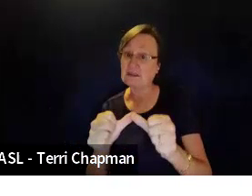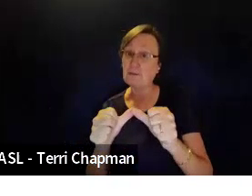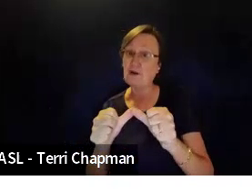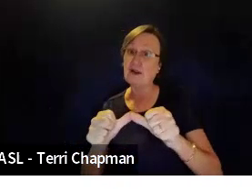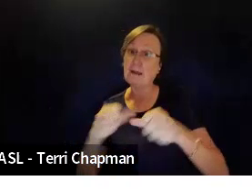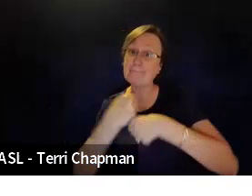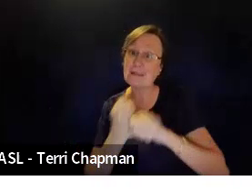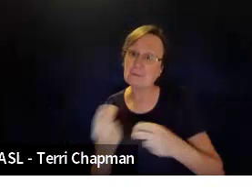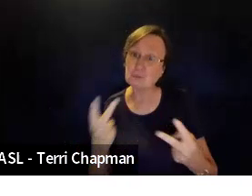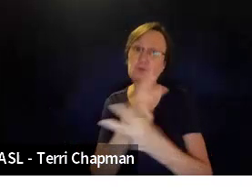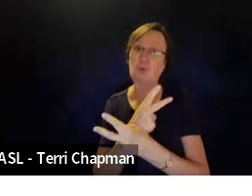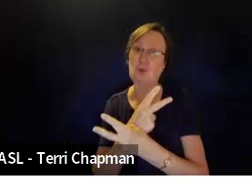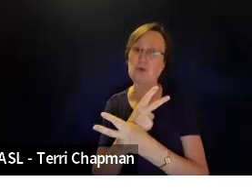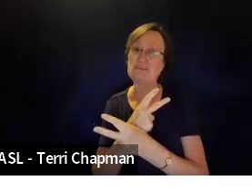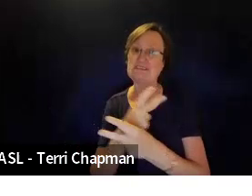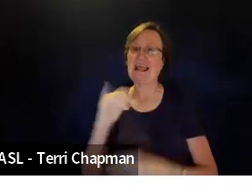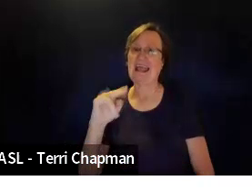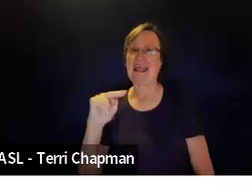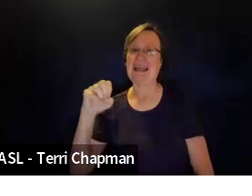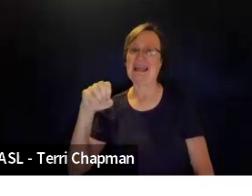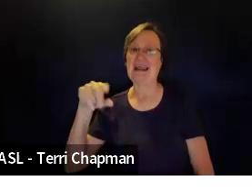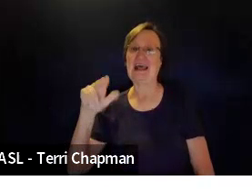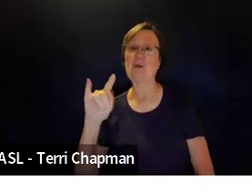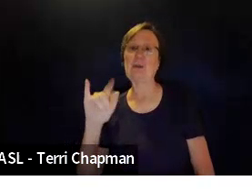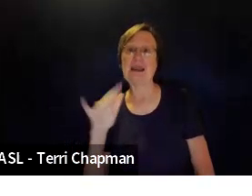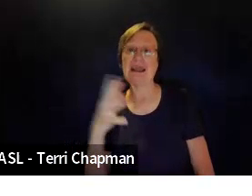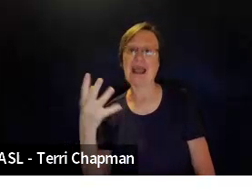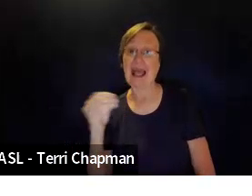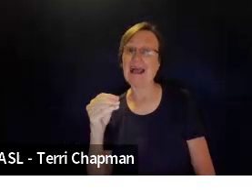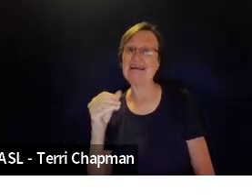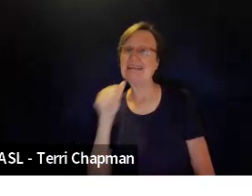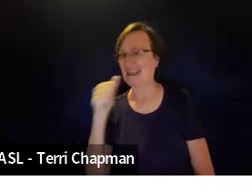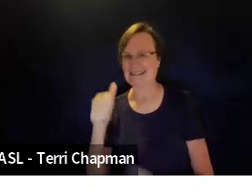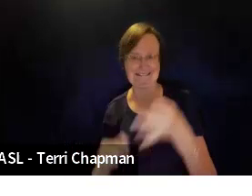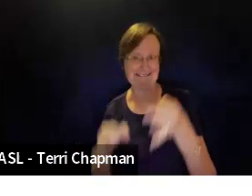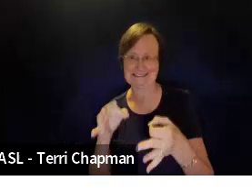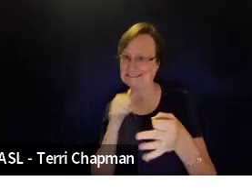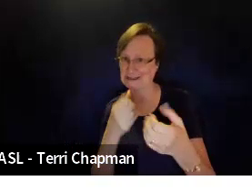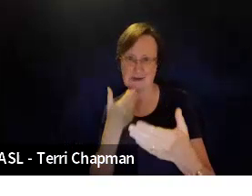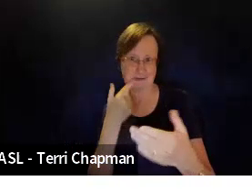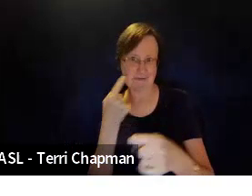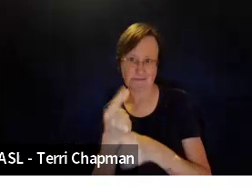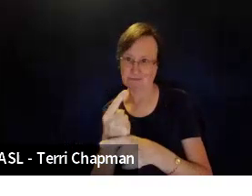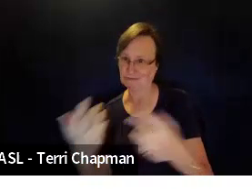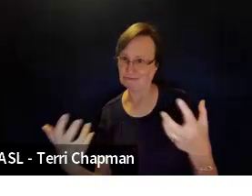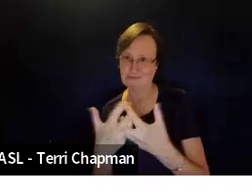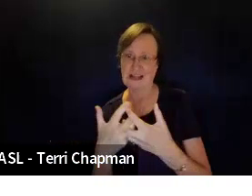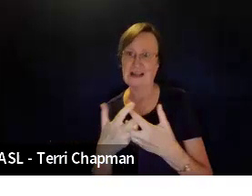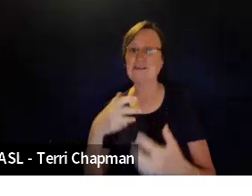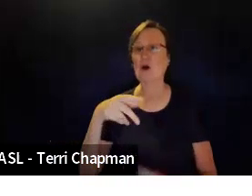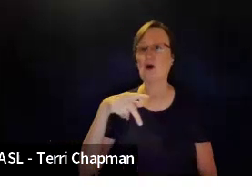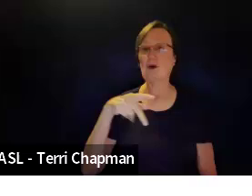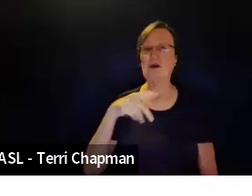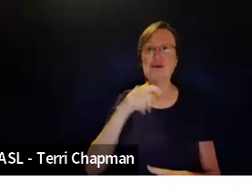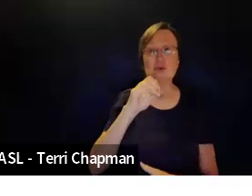inequity and injustice. And so AI tools that we have public funding for, public support